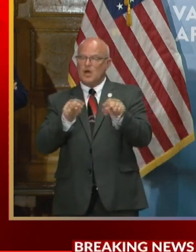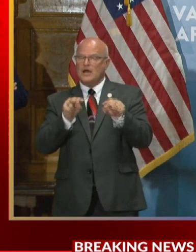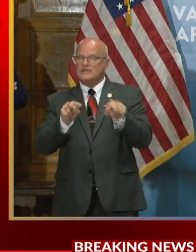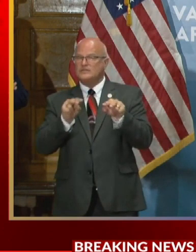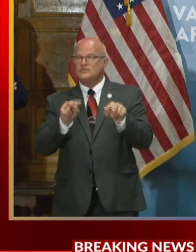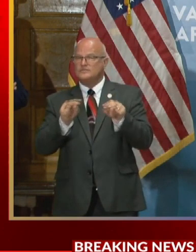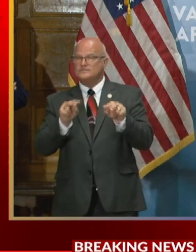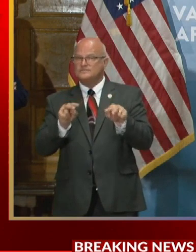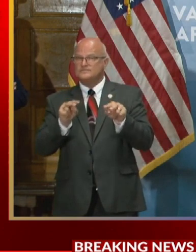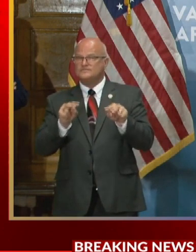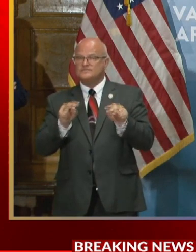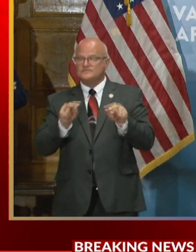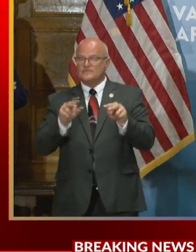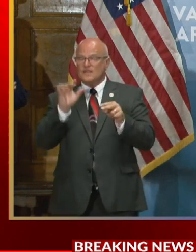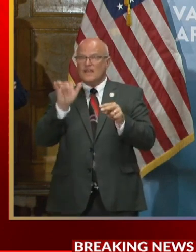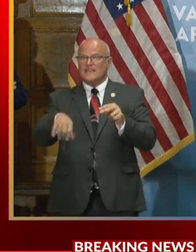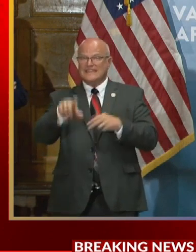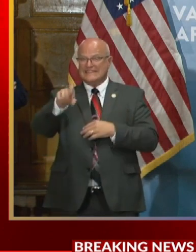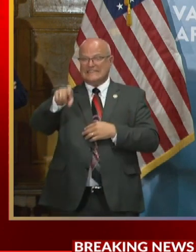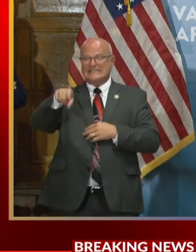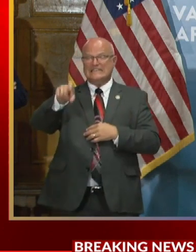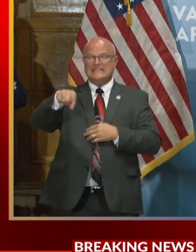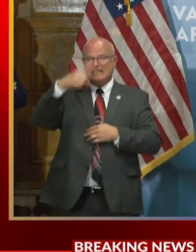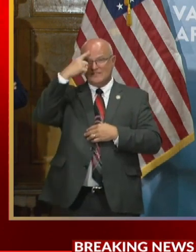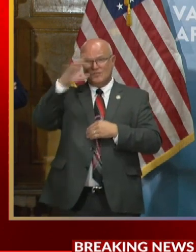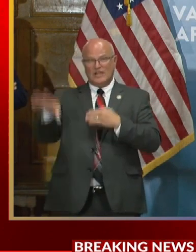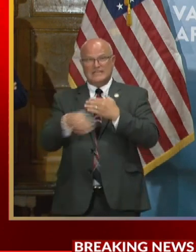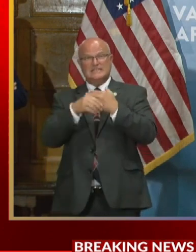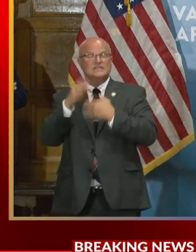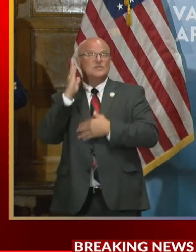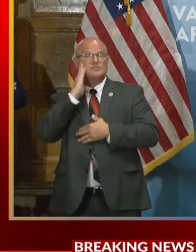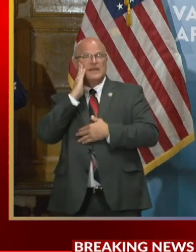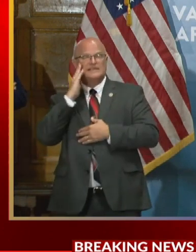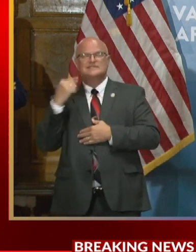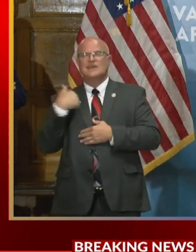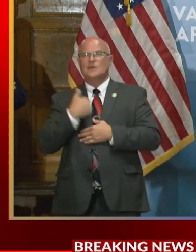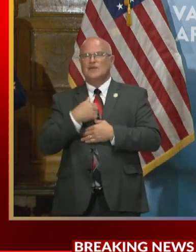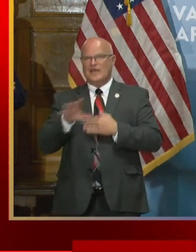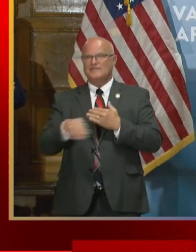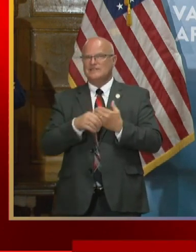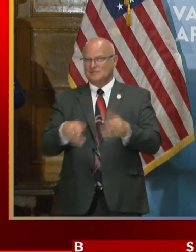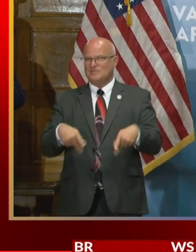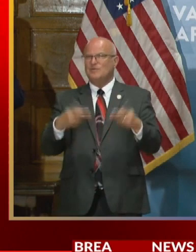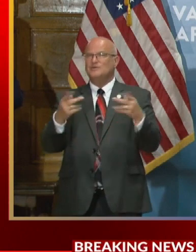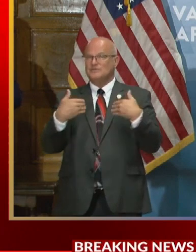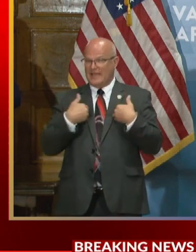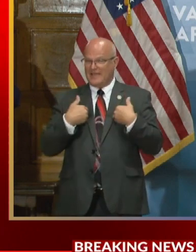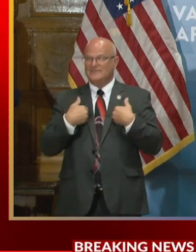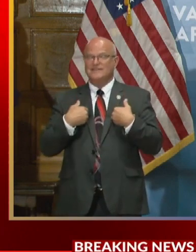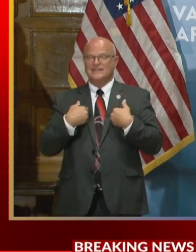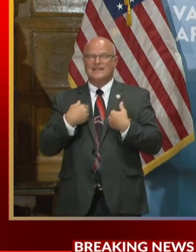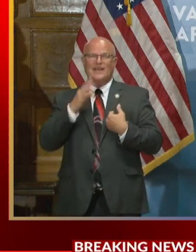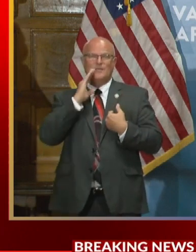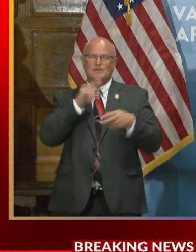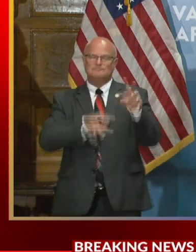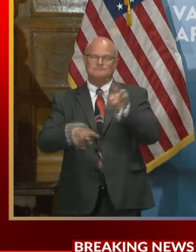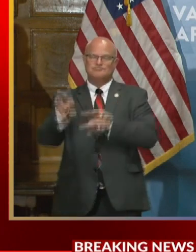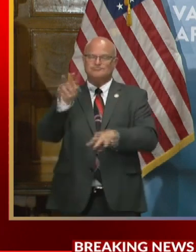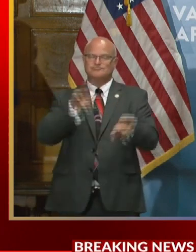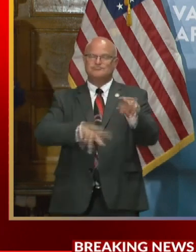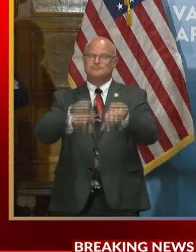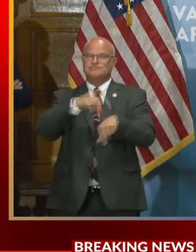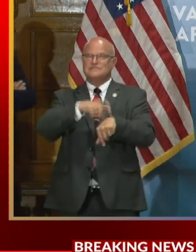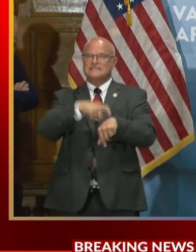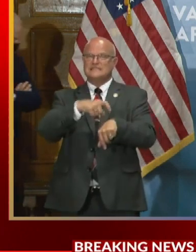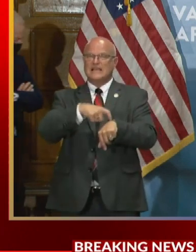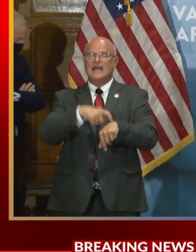monitor the need for additional beds, and we have additional proposals, and we will look at those at the